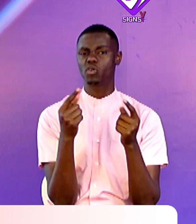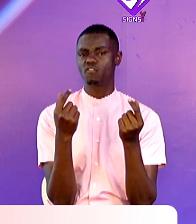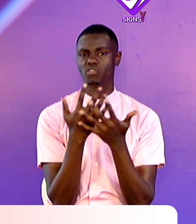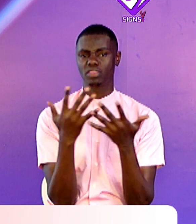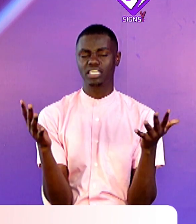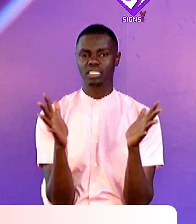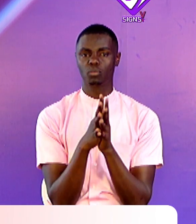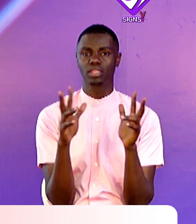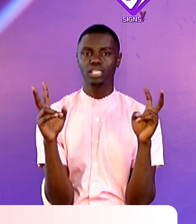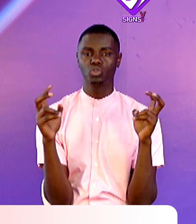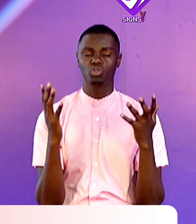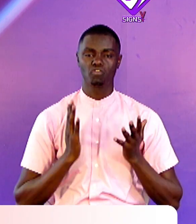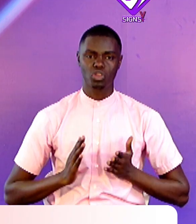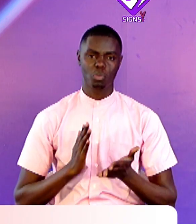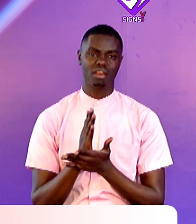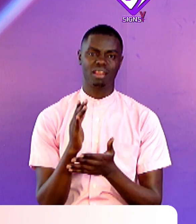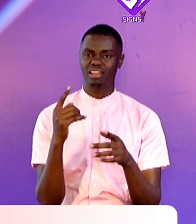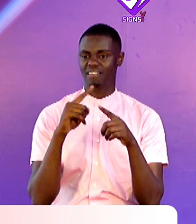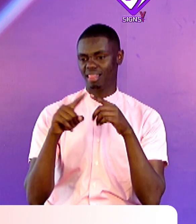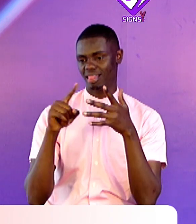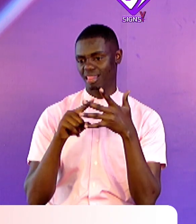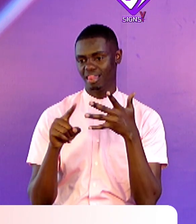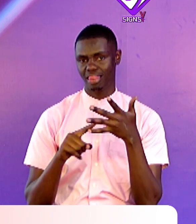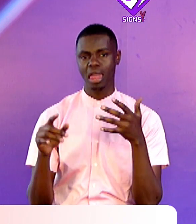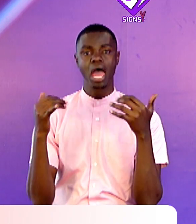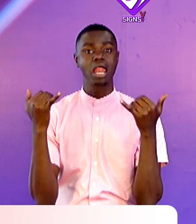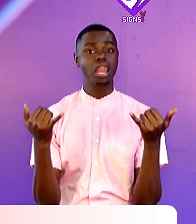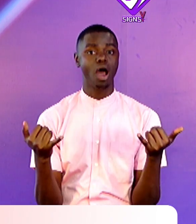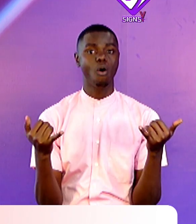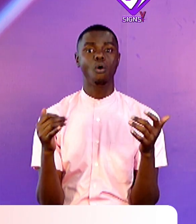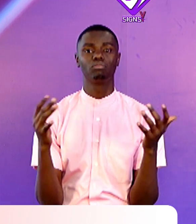the issue of human rights and all that. Now